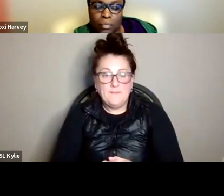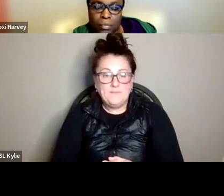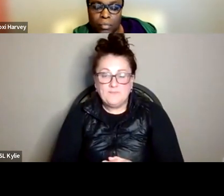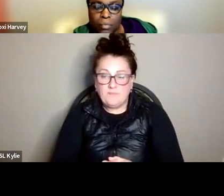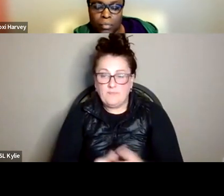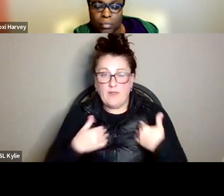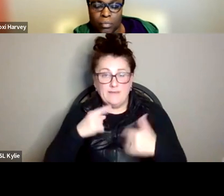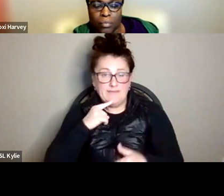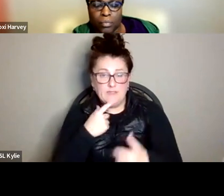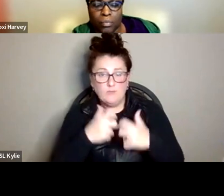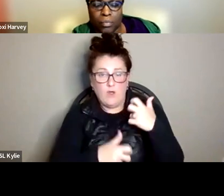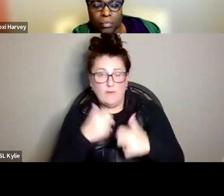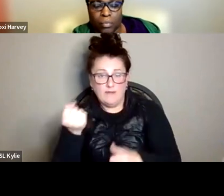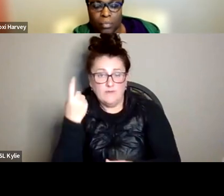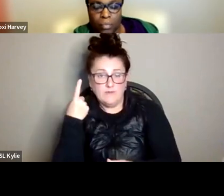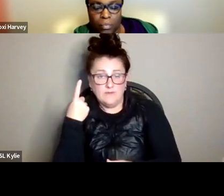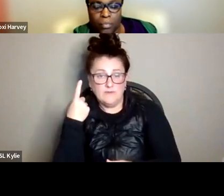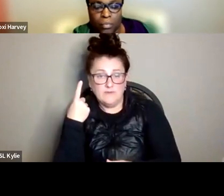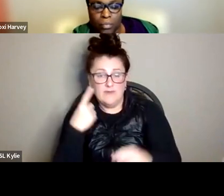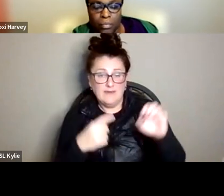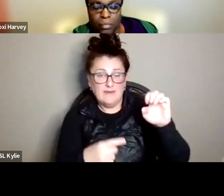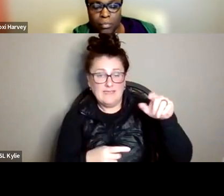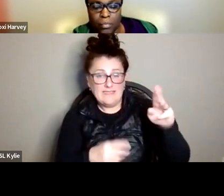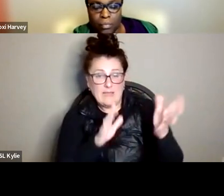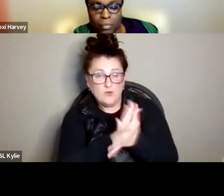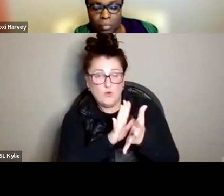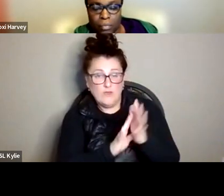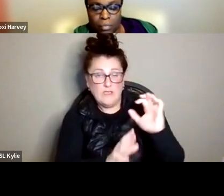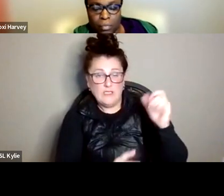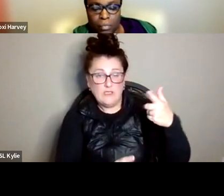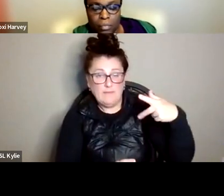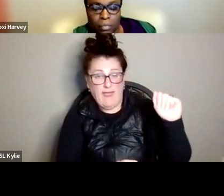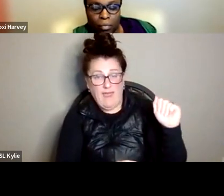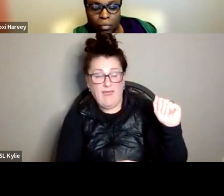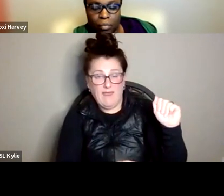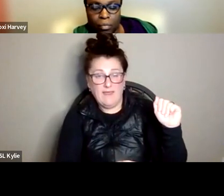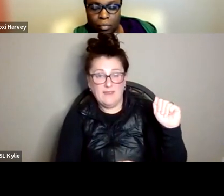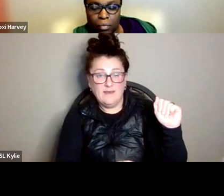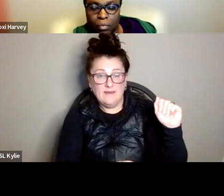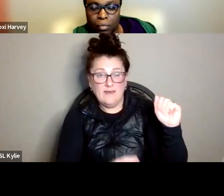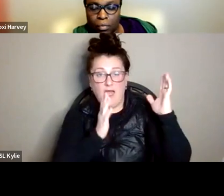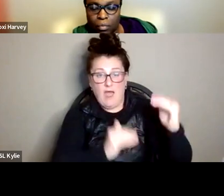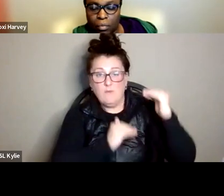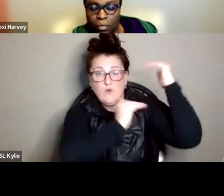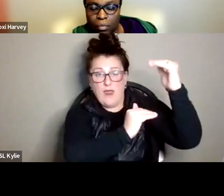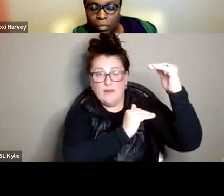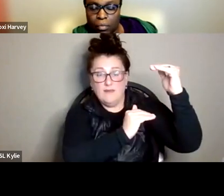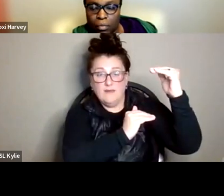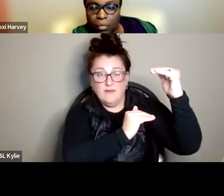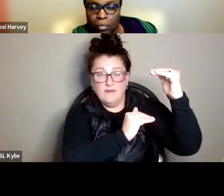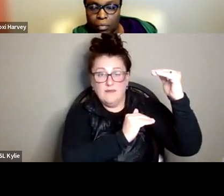some serious issues. They have to understand the exam schools, the GPA proposed upgrade. I think